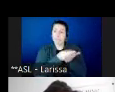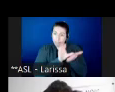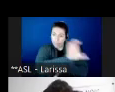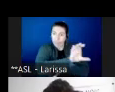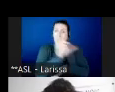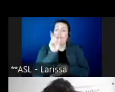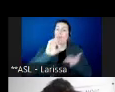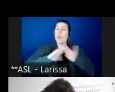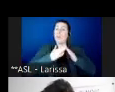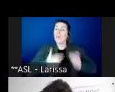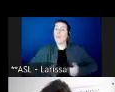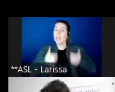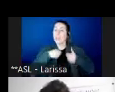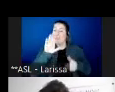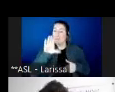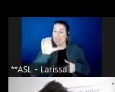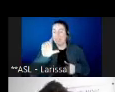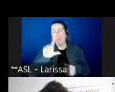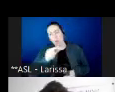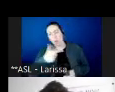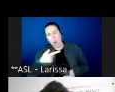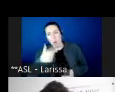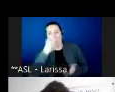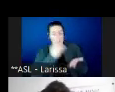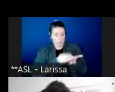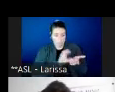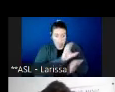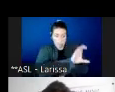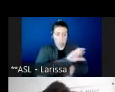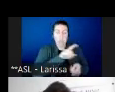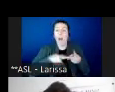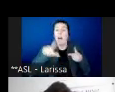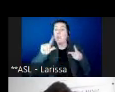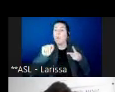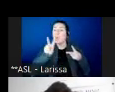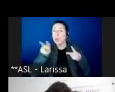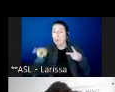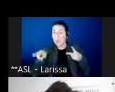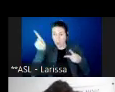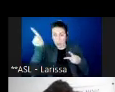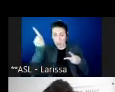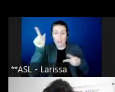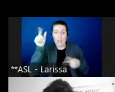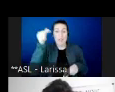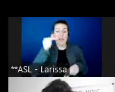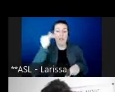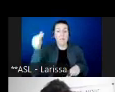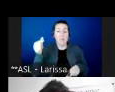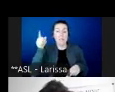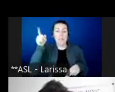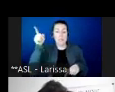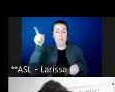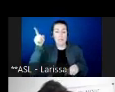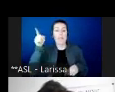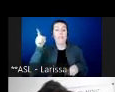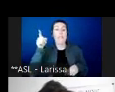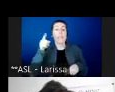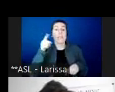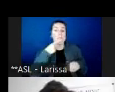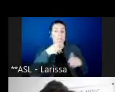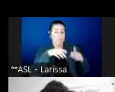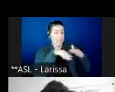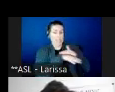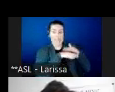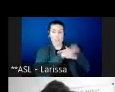in 2021, as well as in 2022, the government expanded the Accessible British